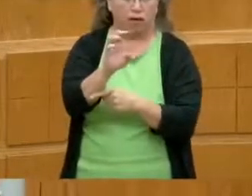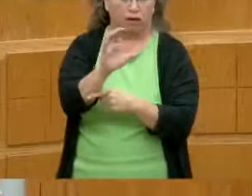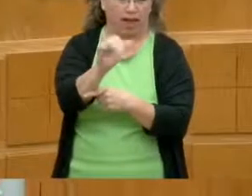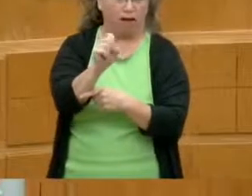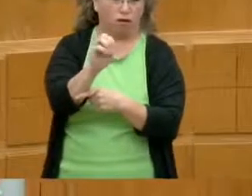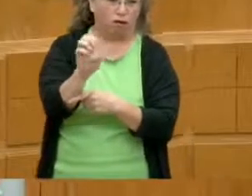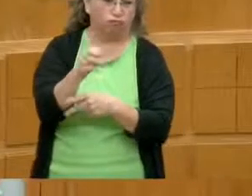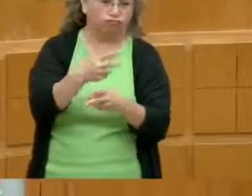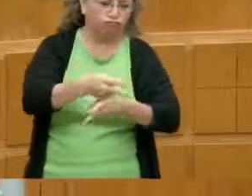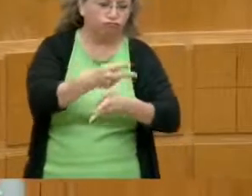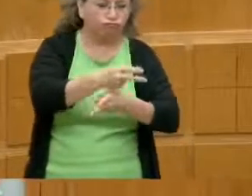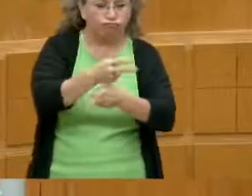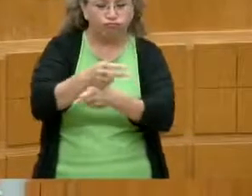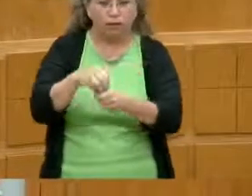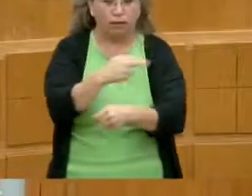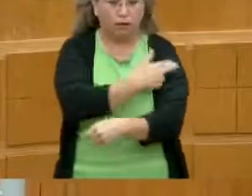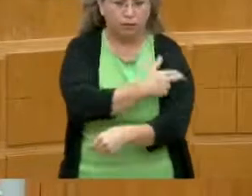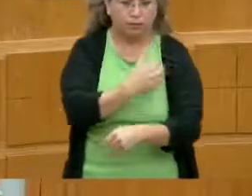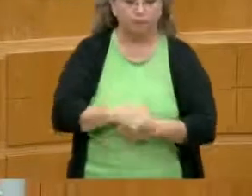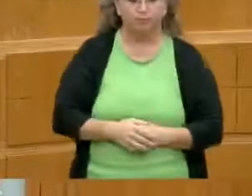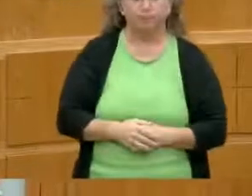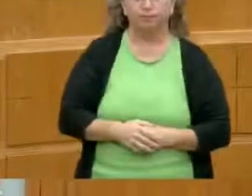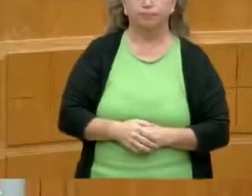And then regarding where the